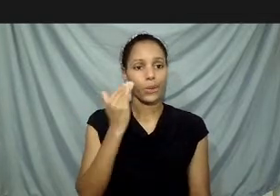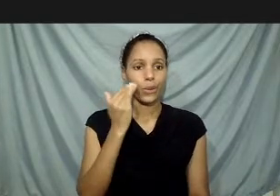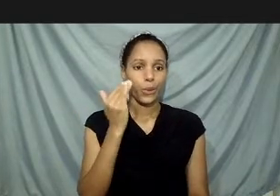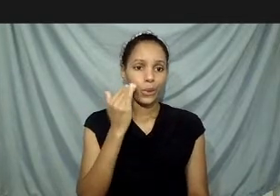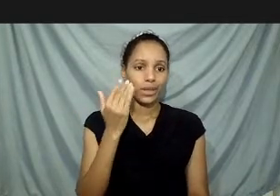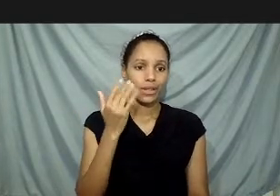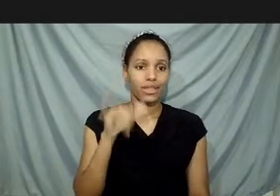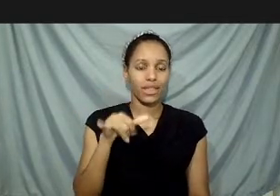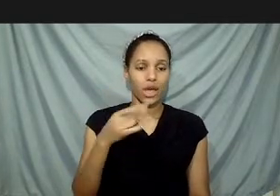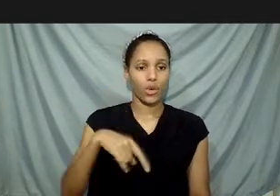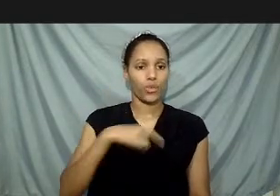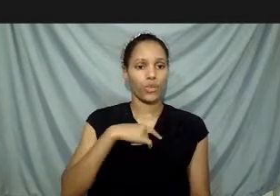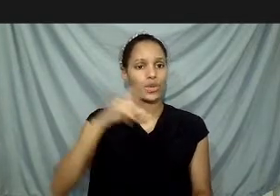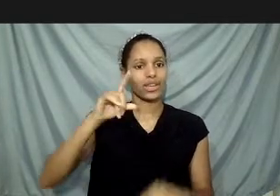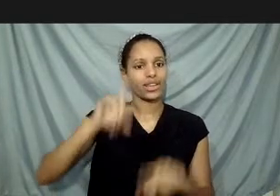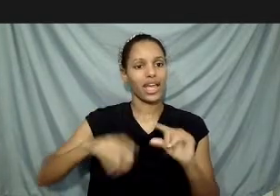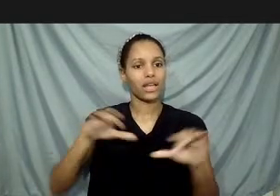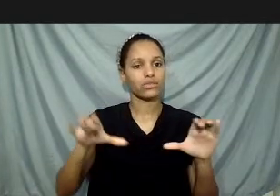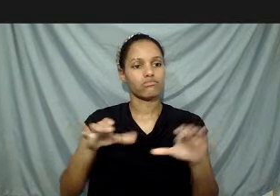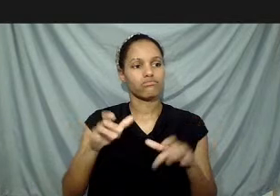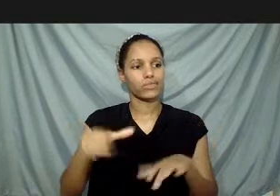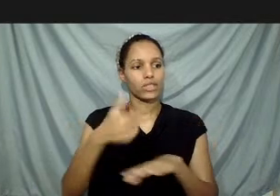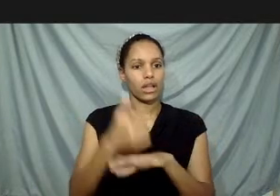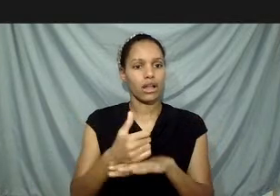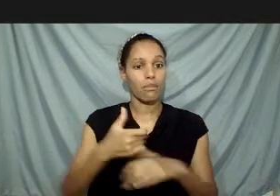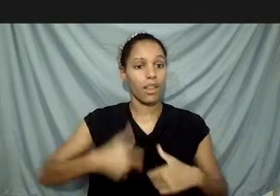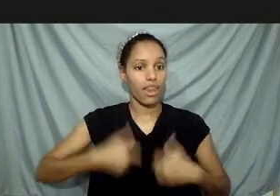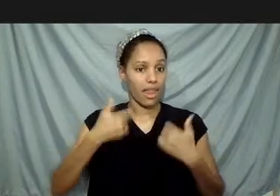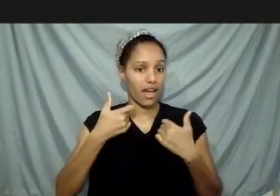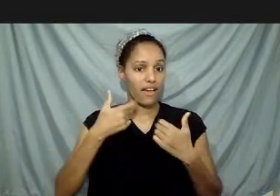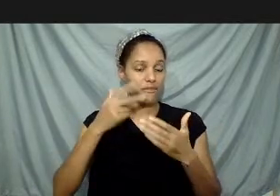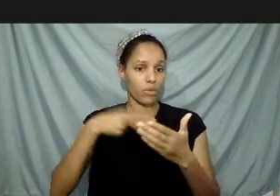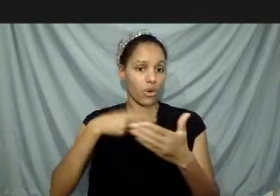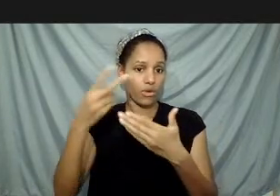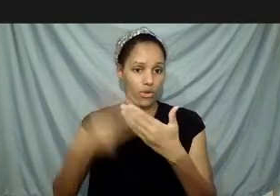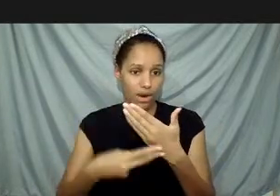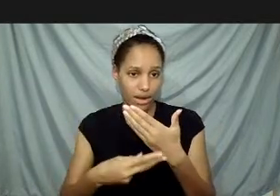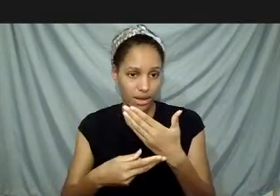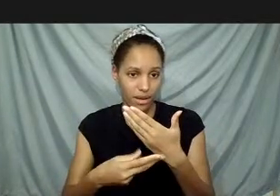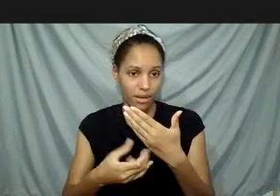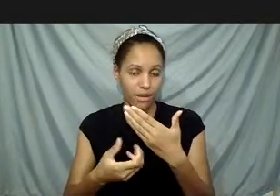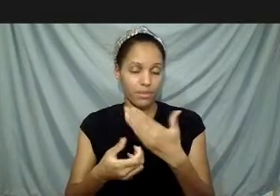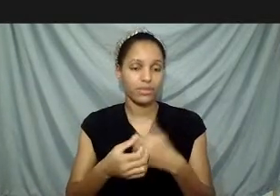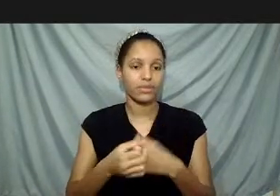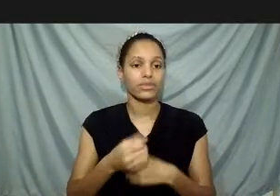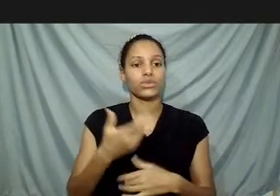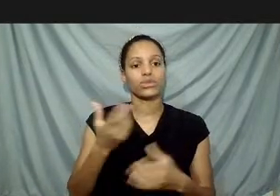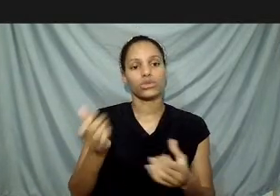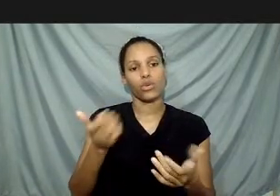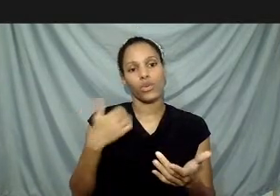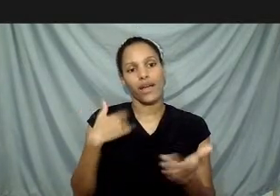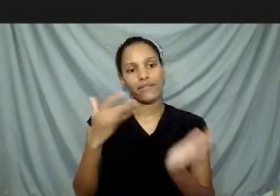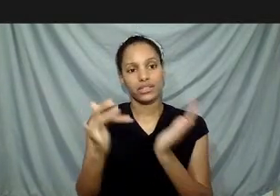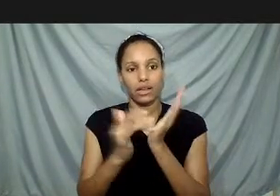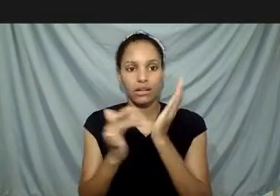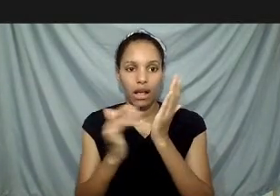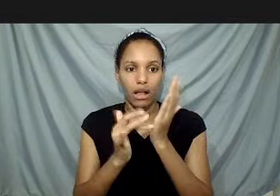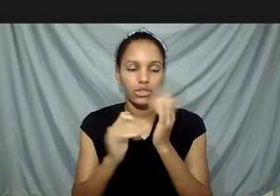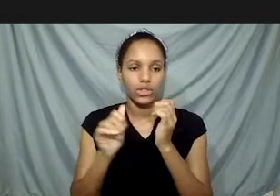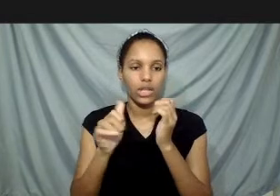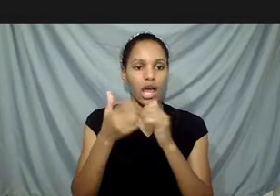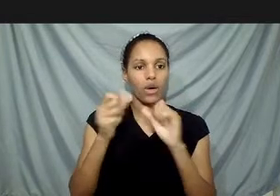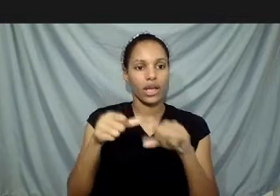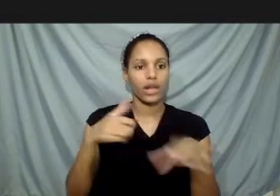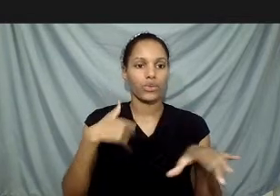can't do live programming in that traditional way. So now we have technology, and how do we make technology a